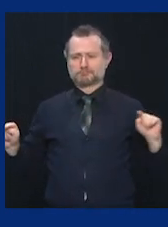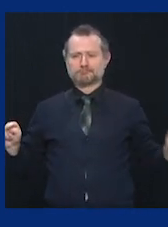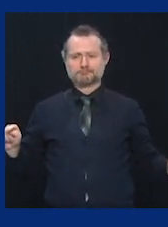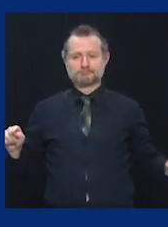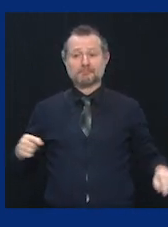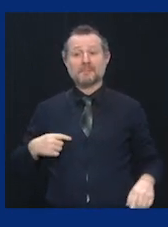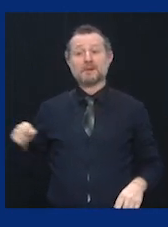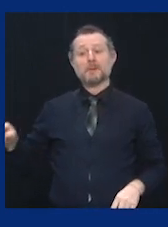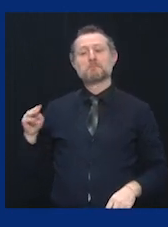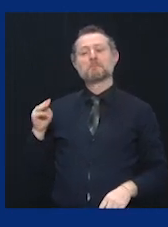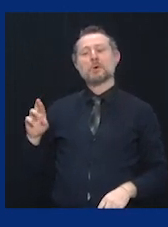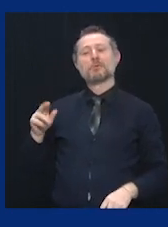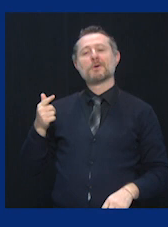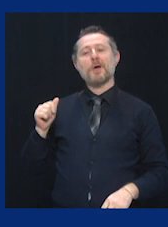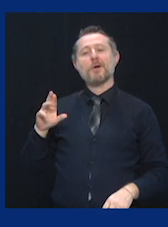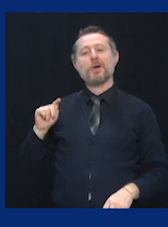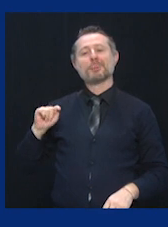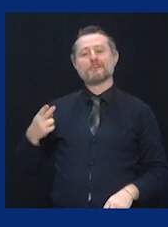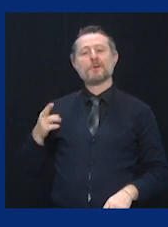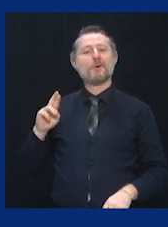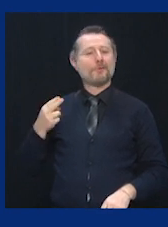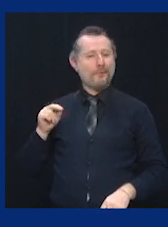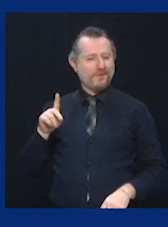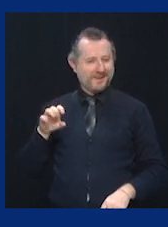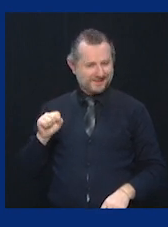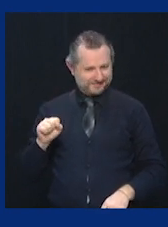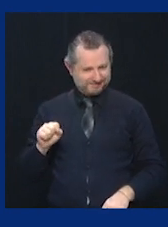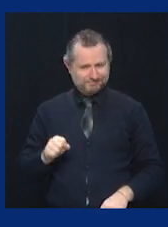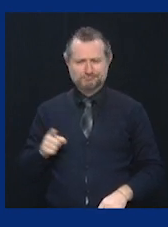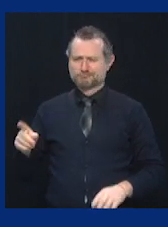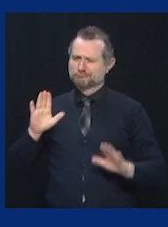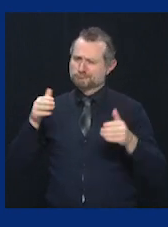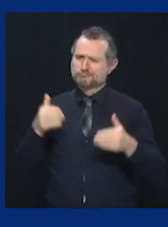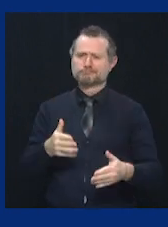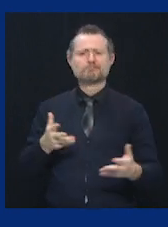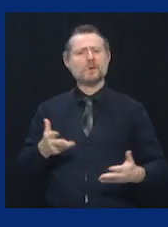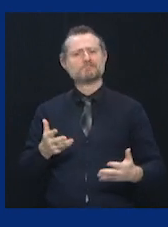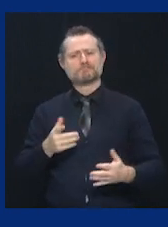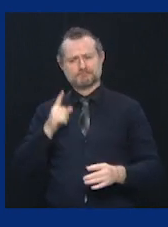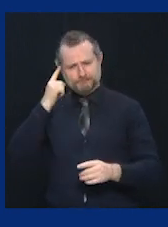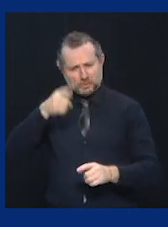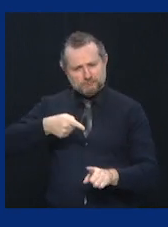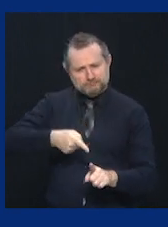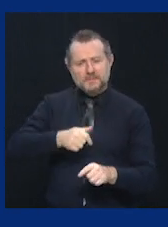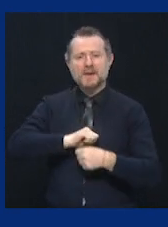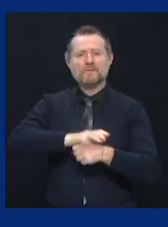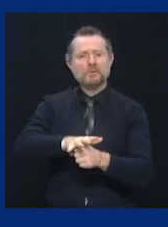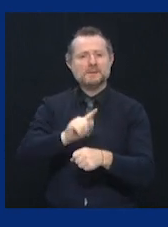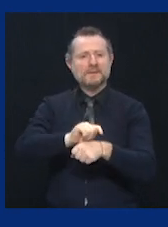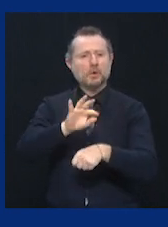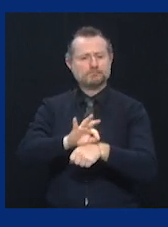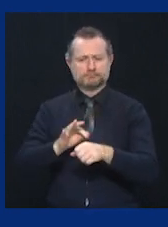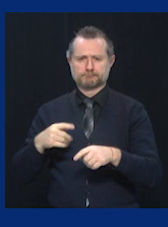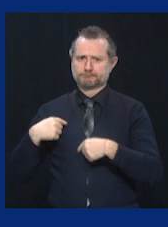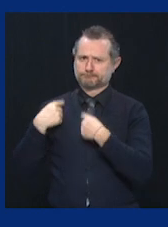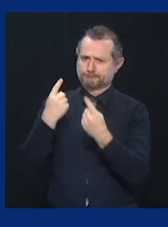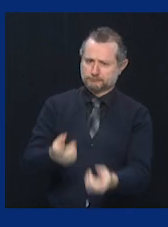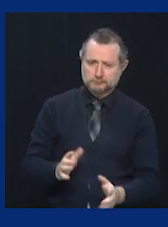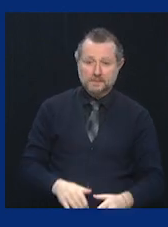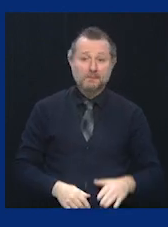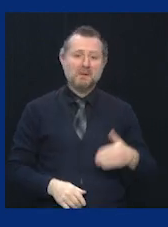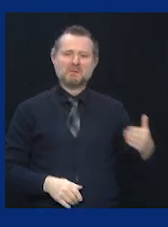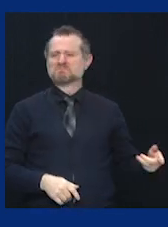Gareth Rhodes, who has been working on the COVID task force since we began. To my left, a person who needs no